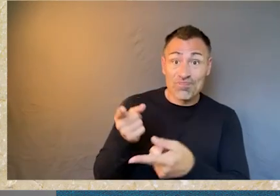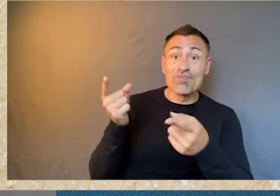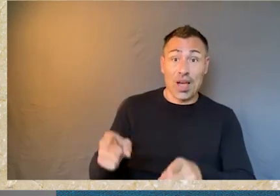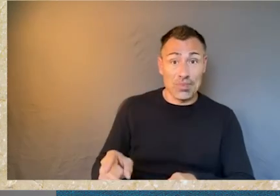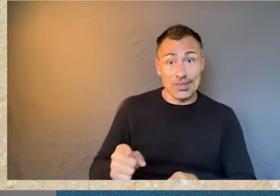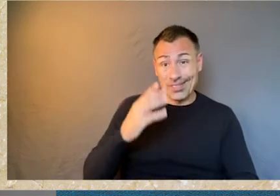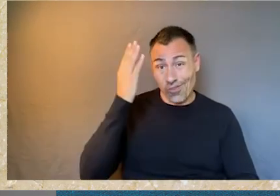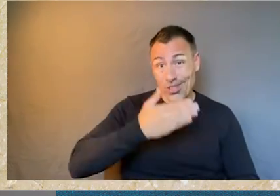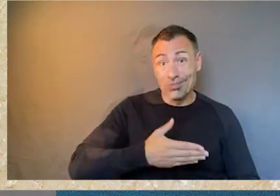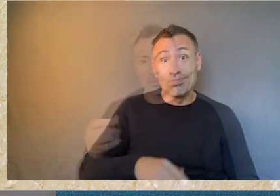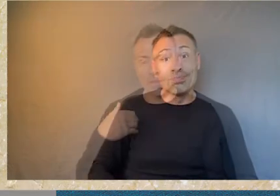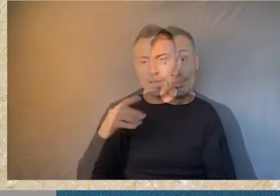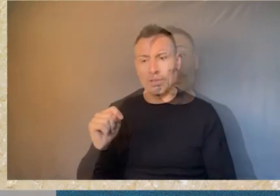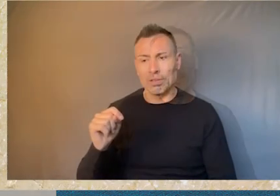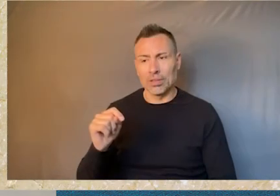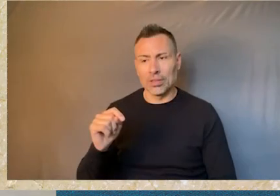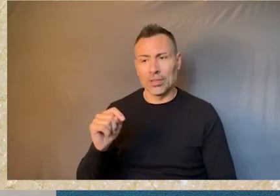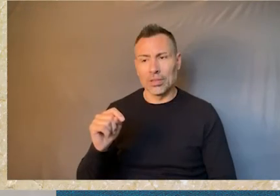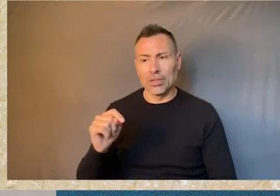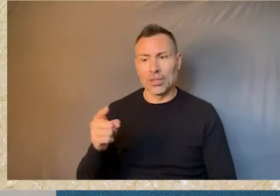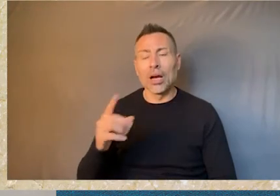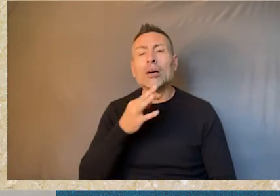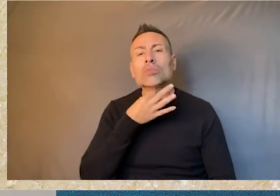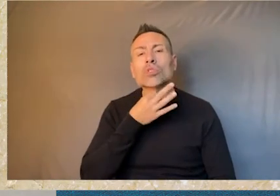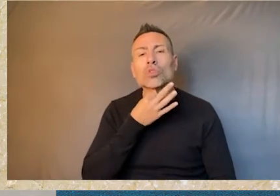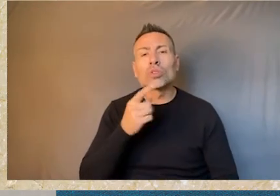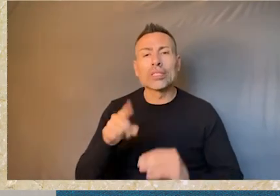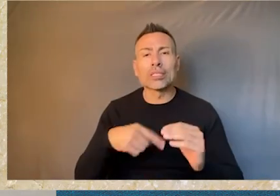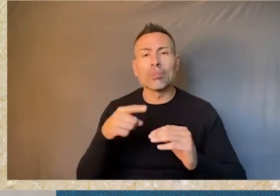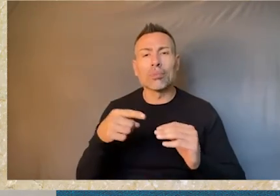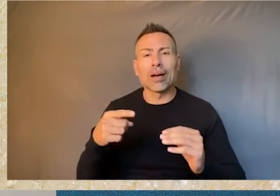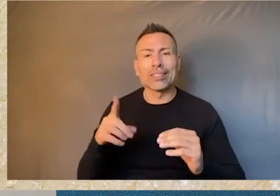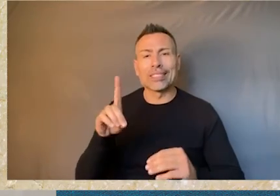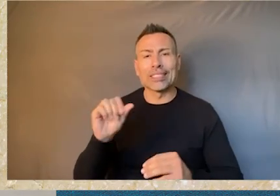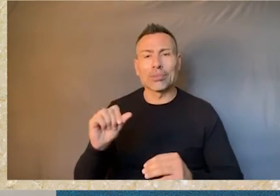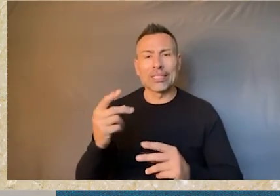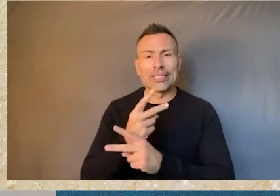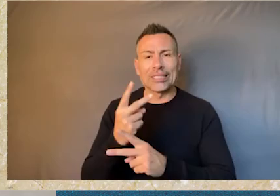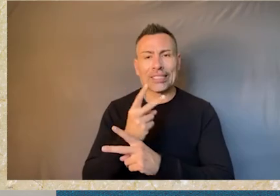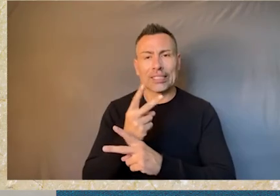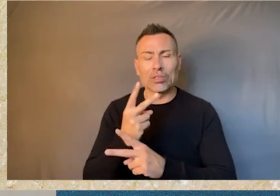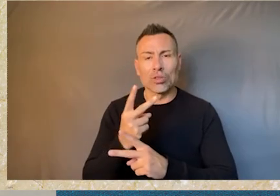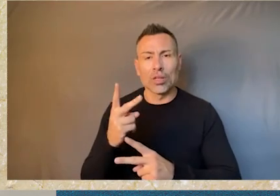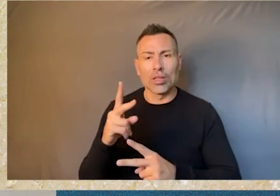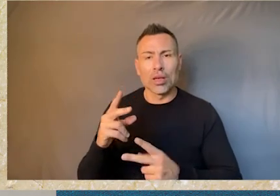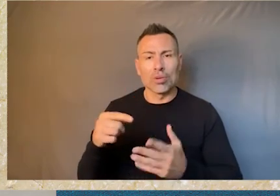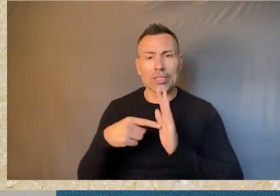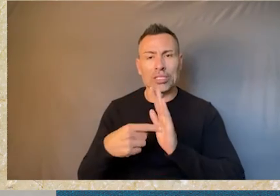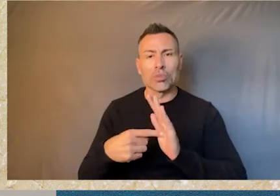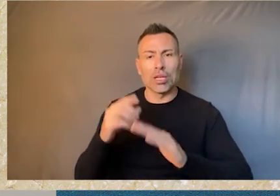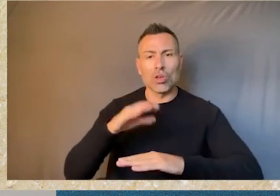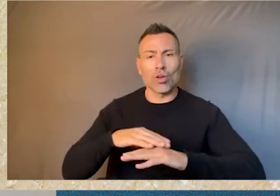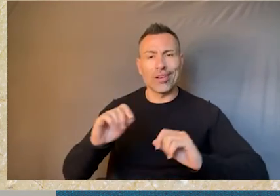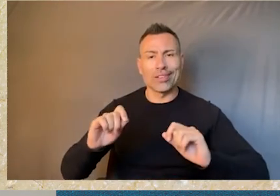yes. Okay, I am curious about the disability statistics that was displayed on the